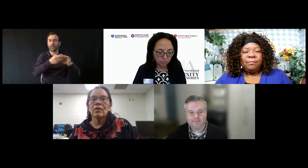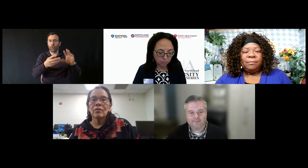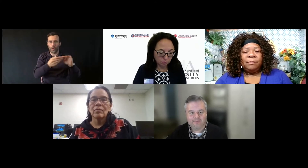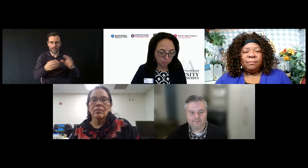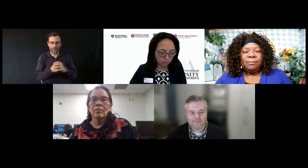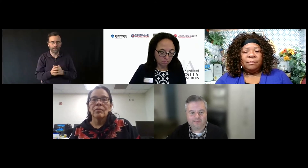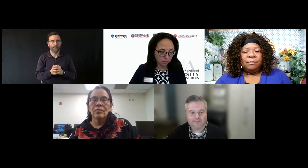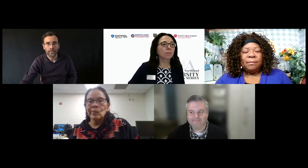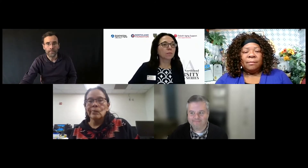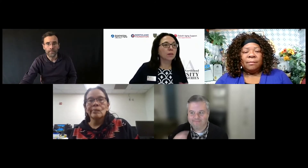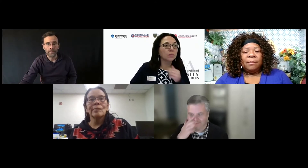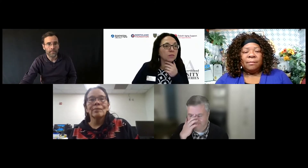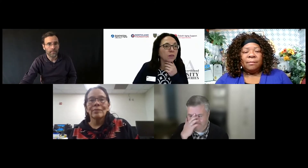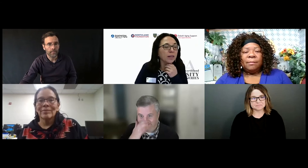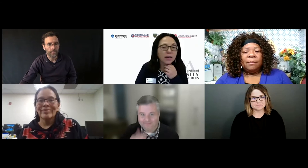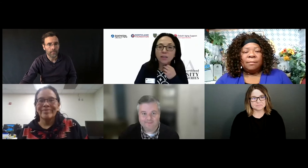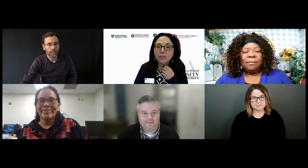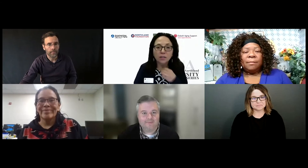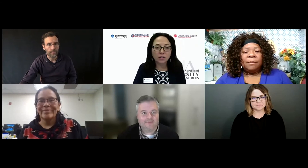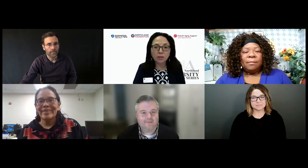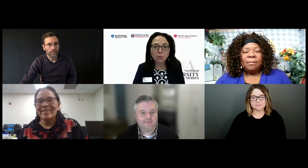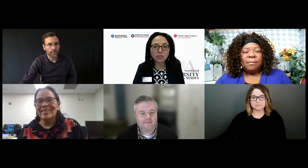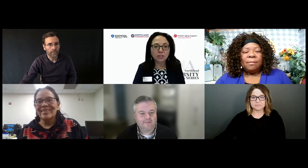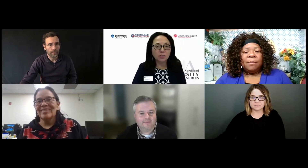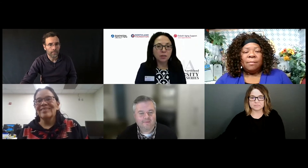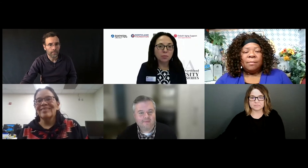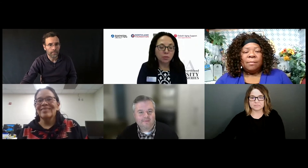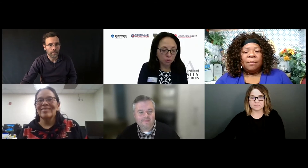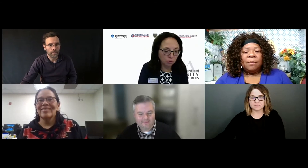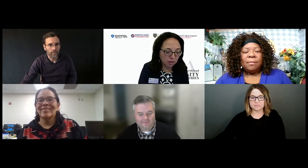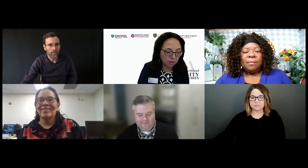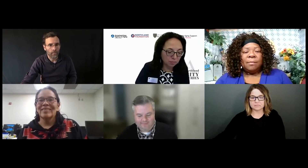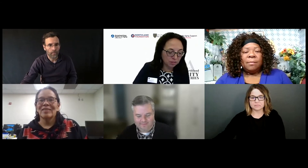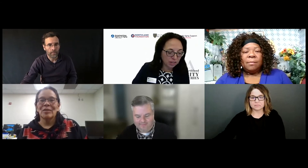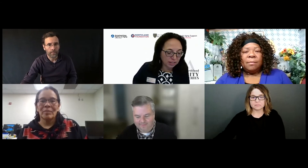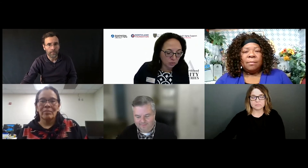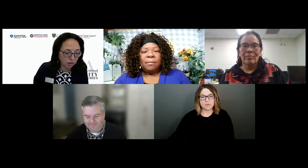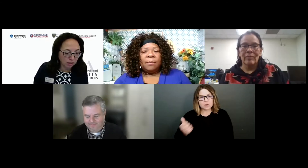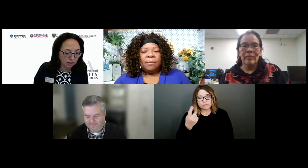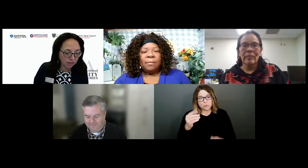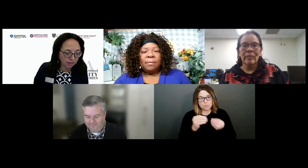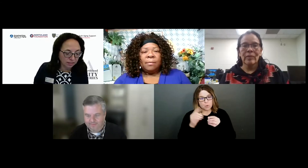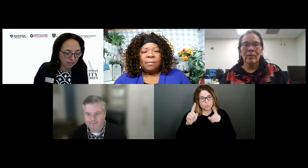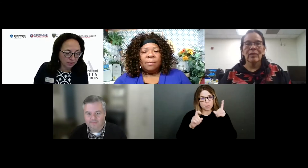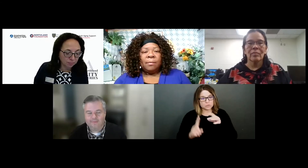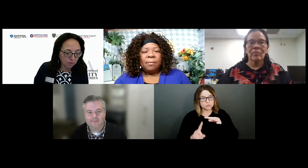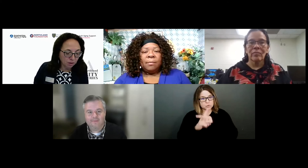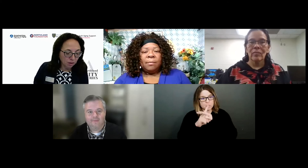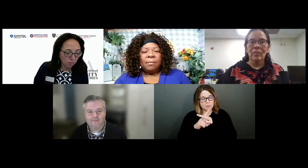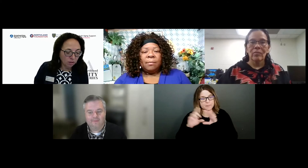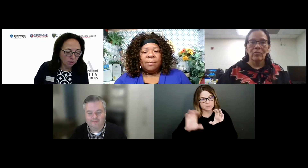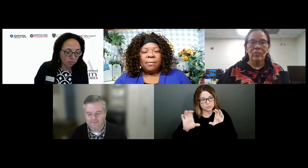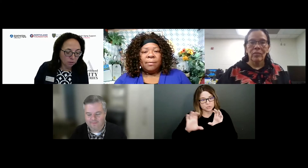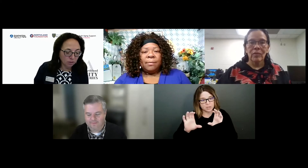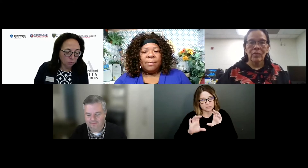Yeah. That was great. There's some other questions have come through the chat as well. And